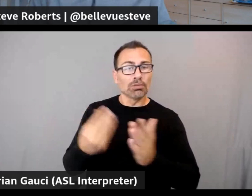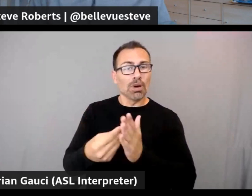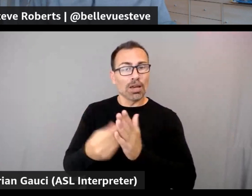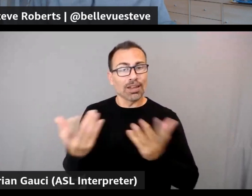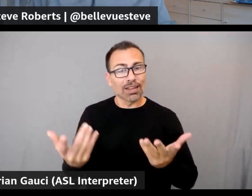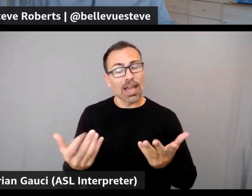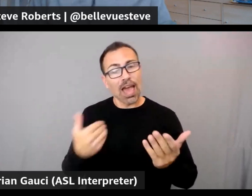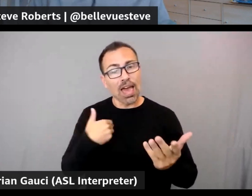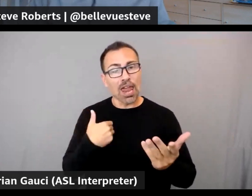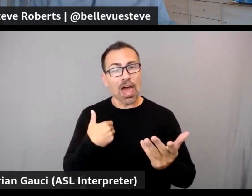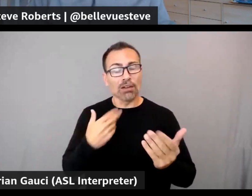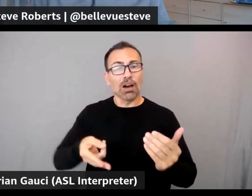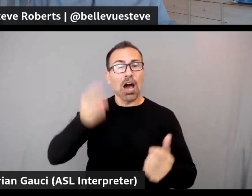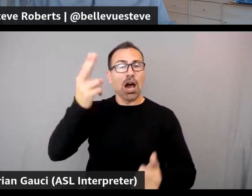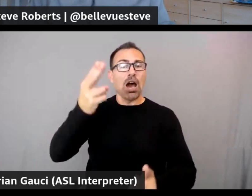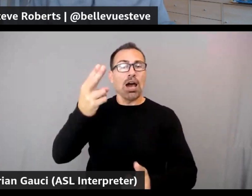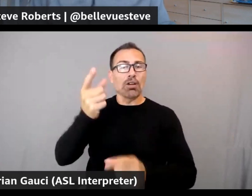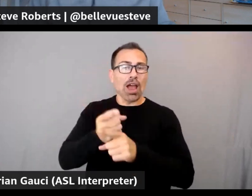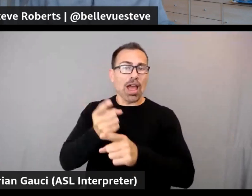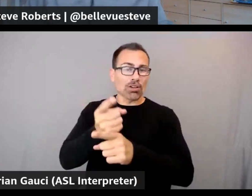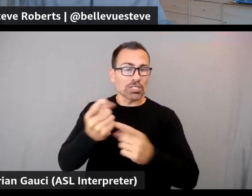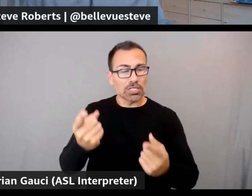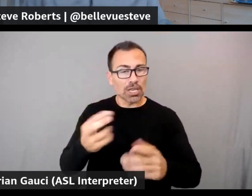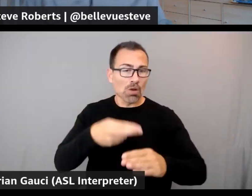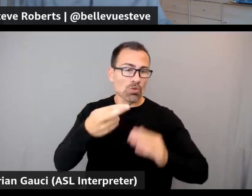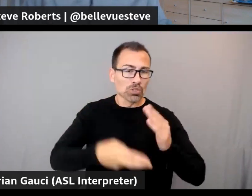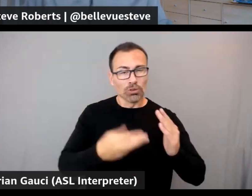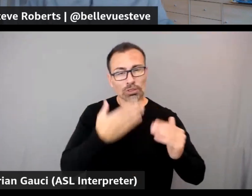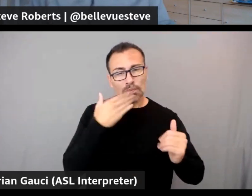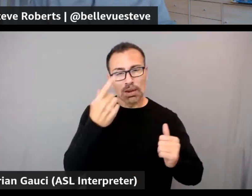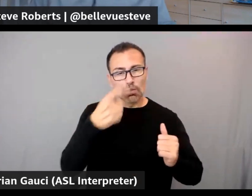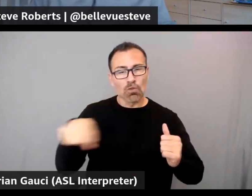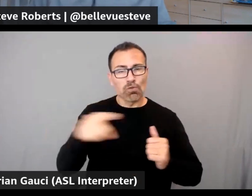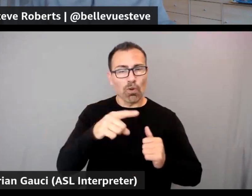high accuracy and basically better results for their applications.